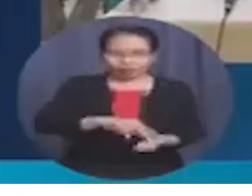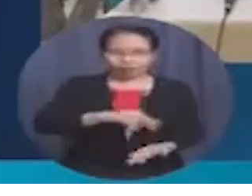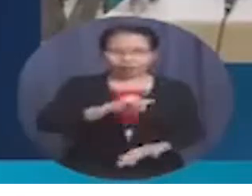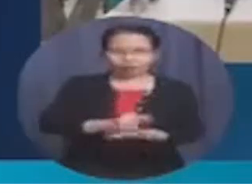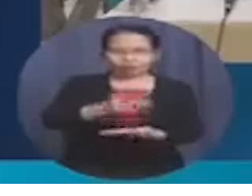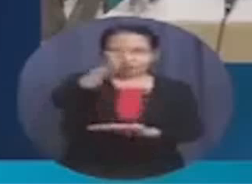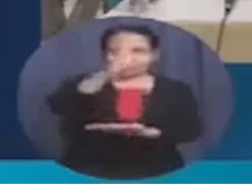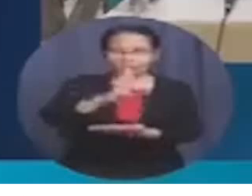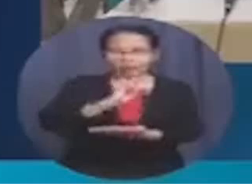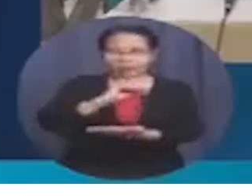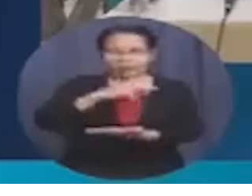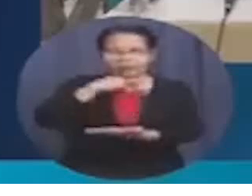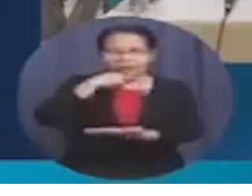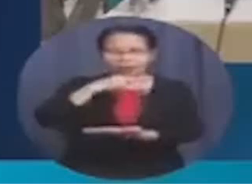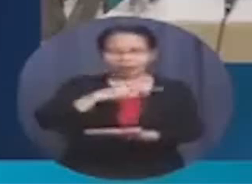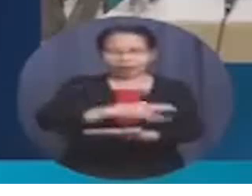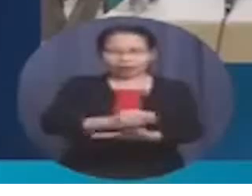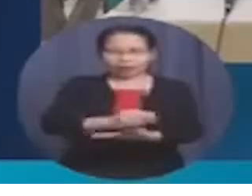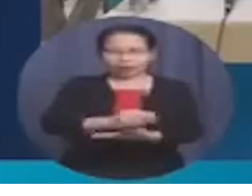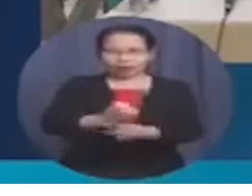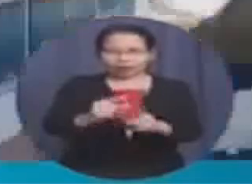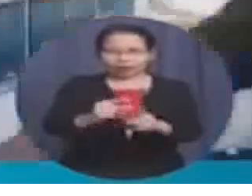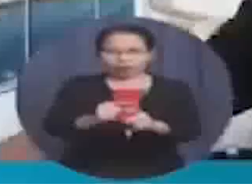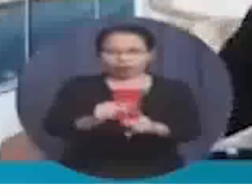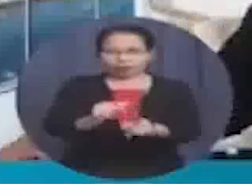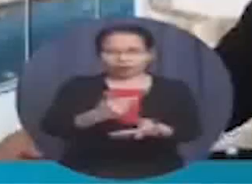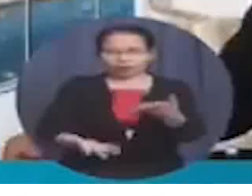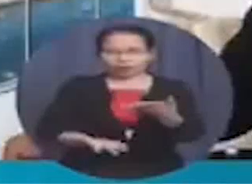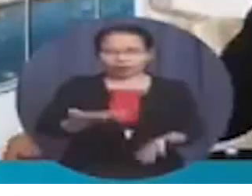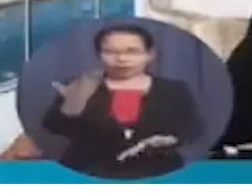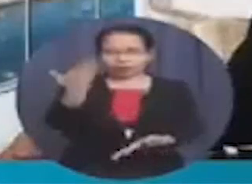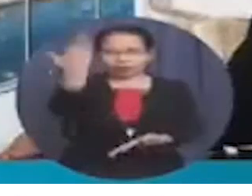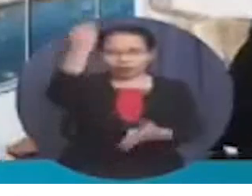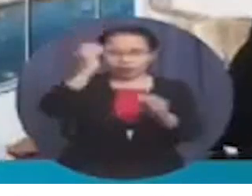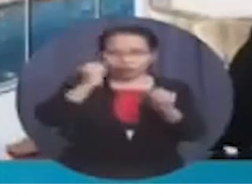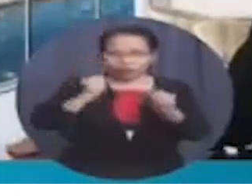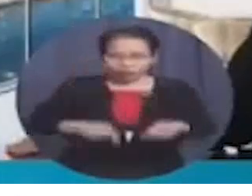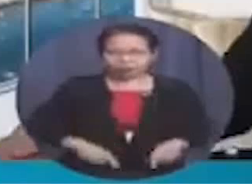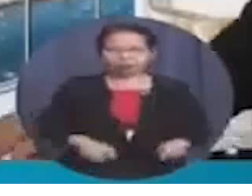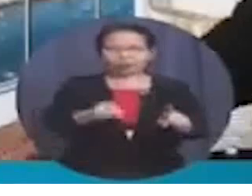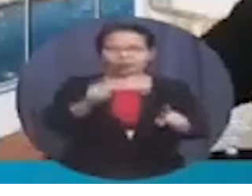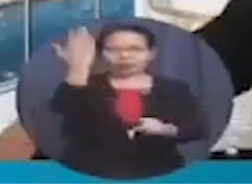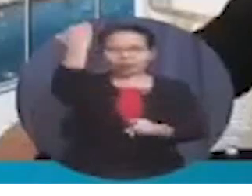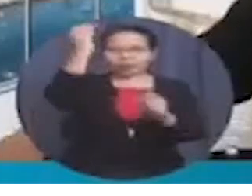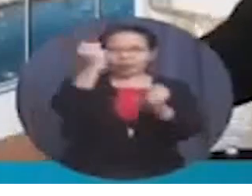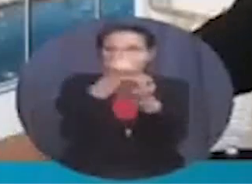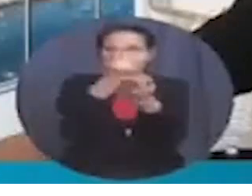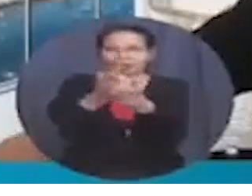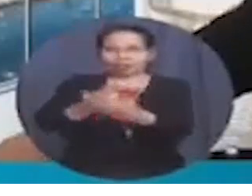that God is not everywhere. Although He can go, He can